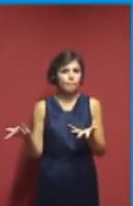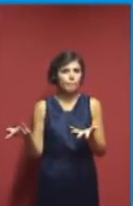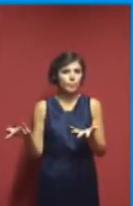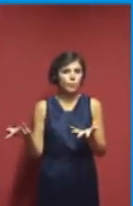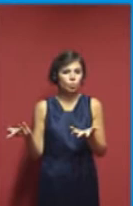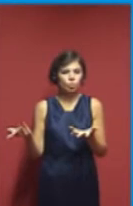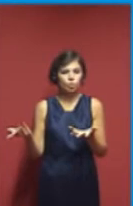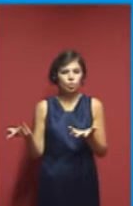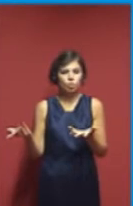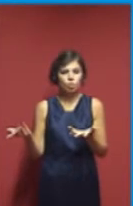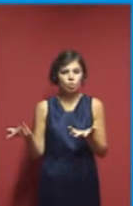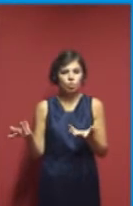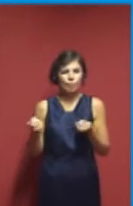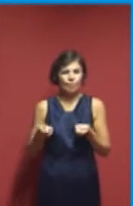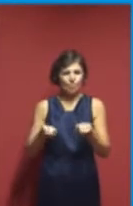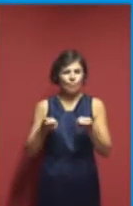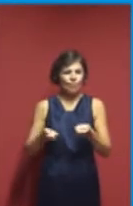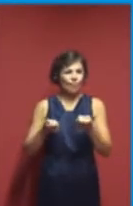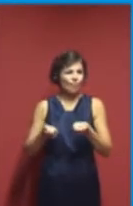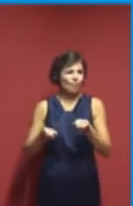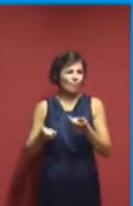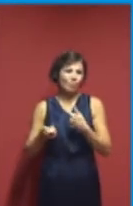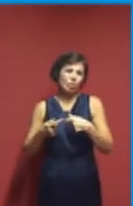and individual use of technology, but